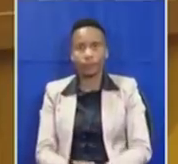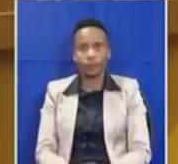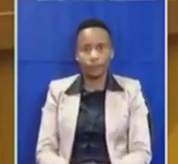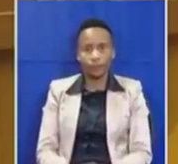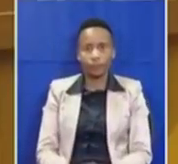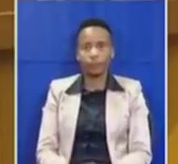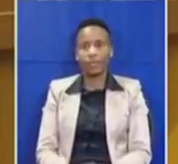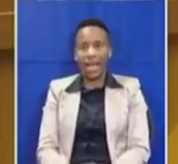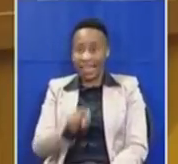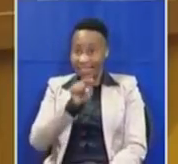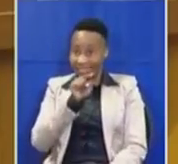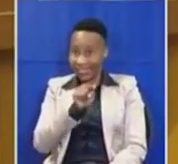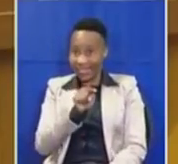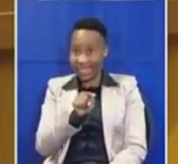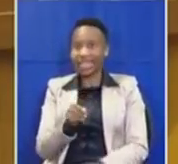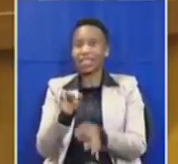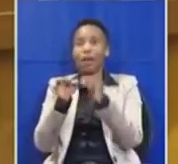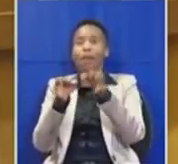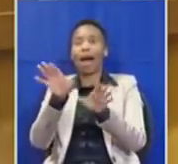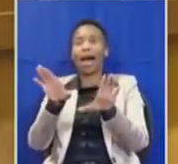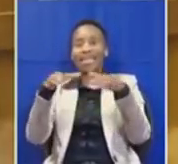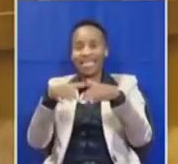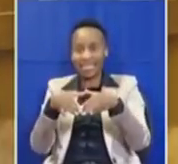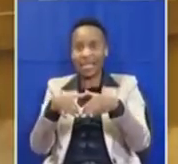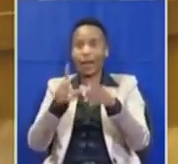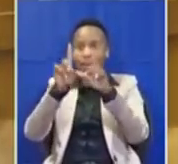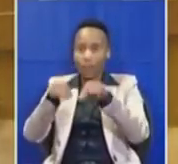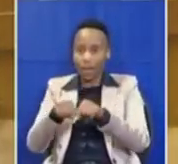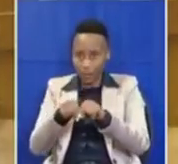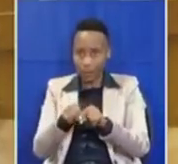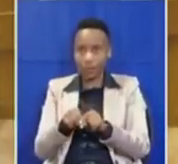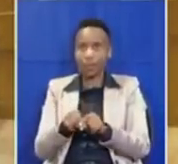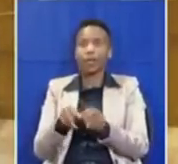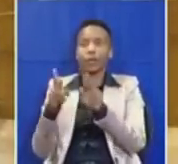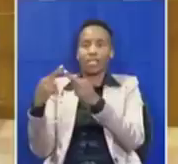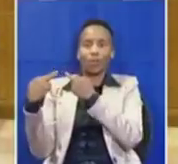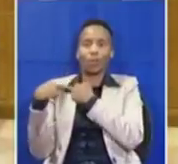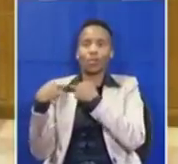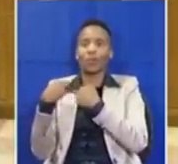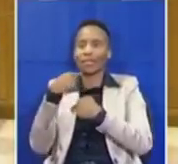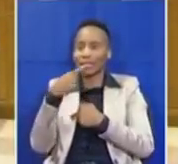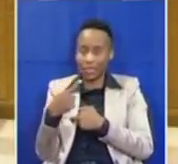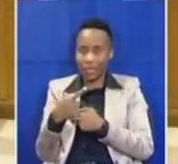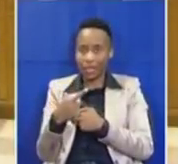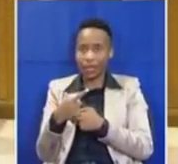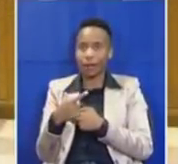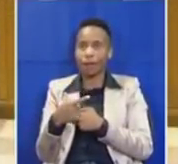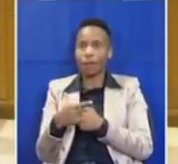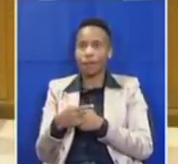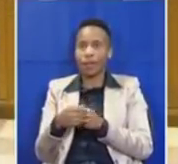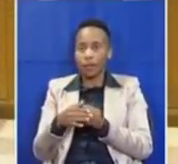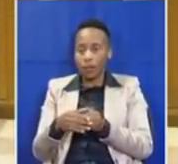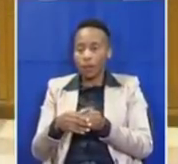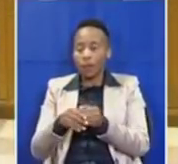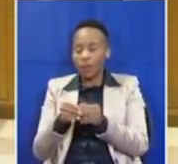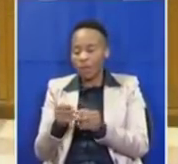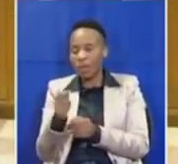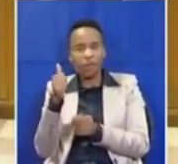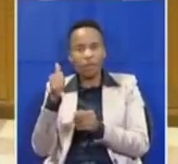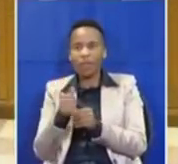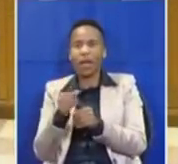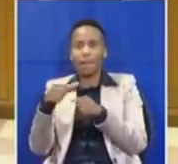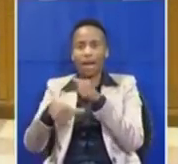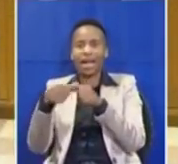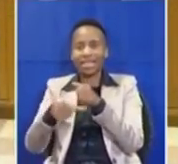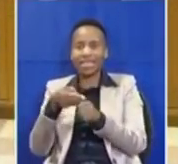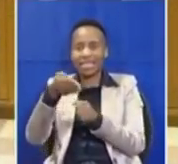It's this party that should take responsibility. And in fact, 7 months into this new administration, they're already